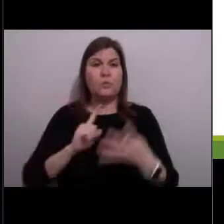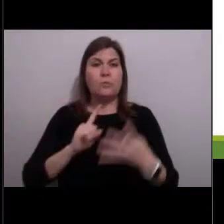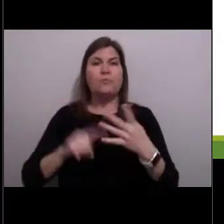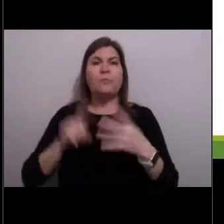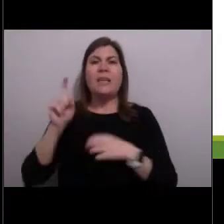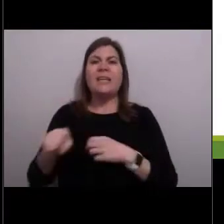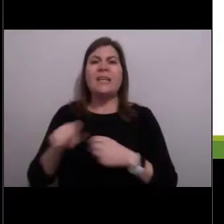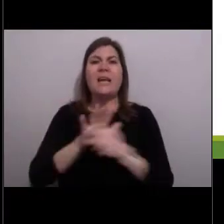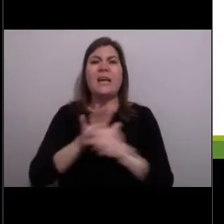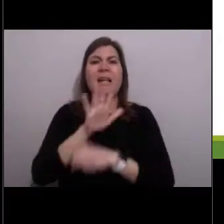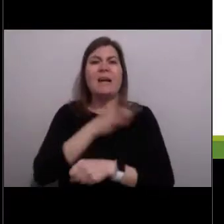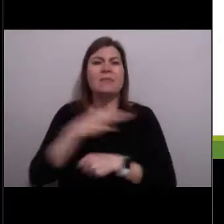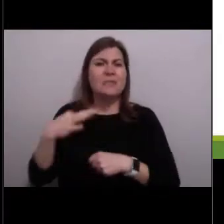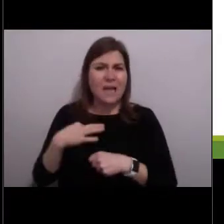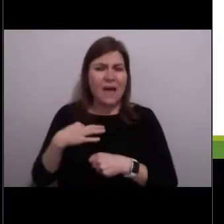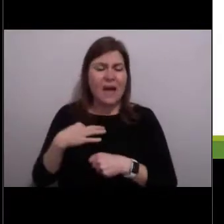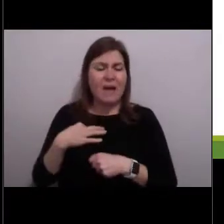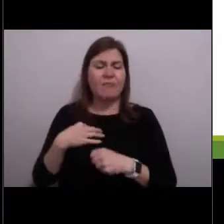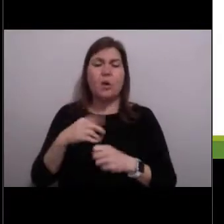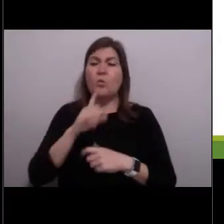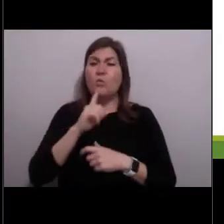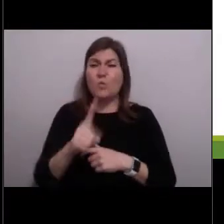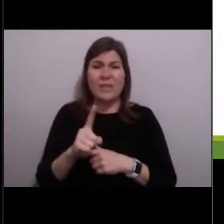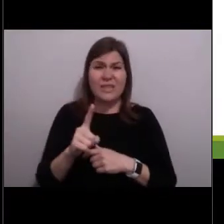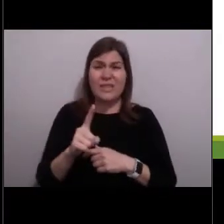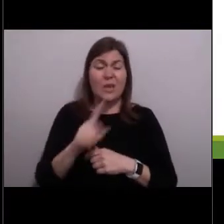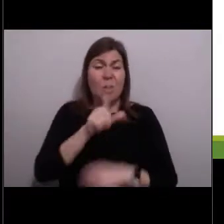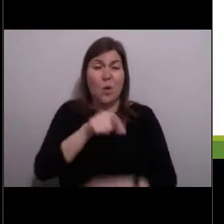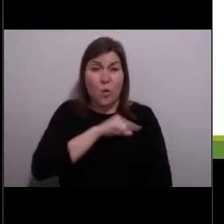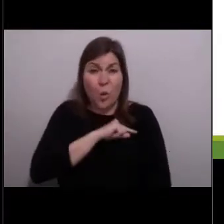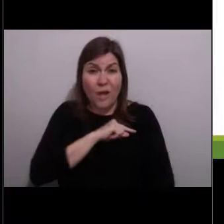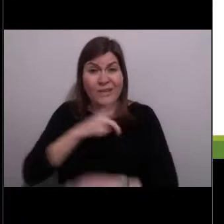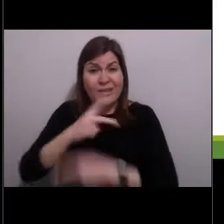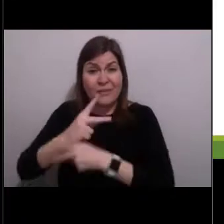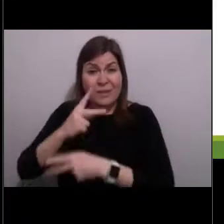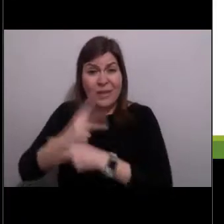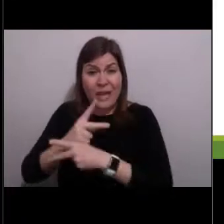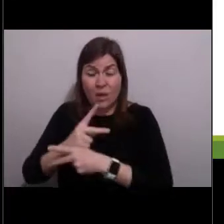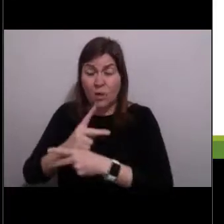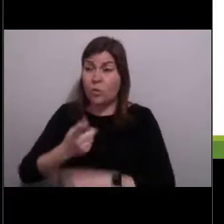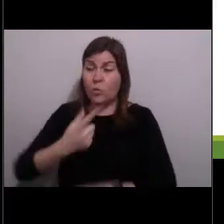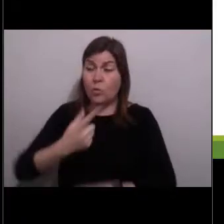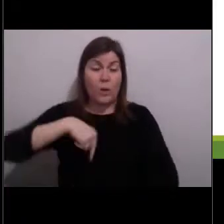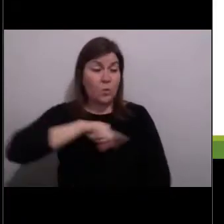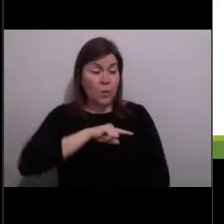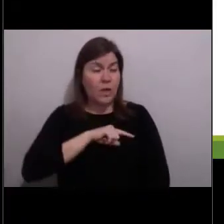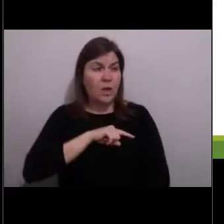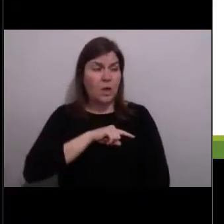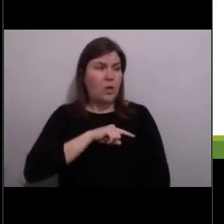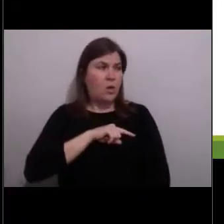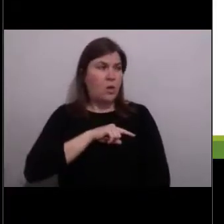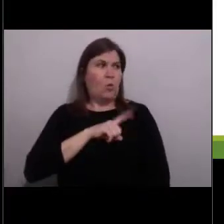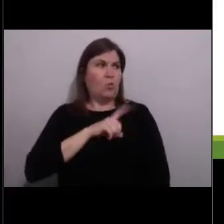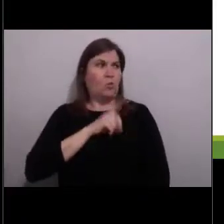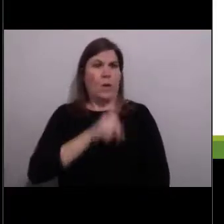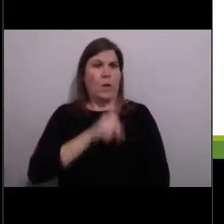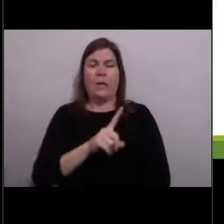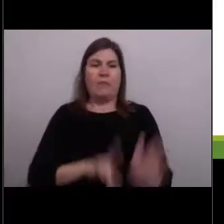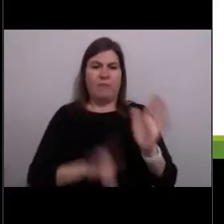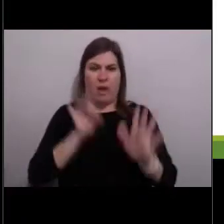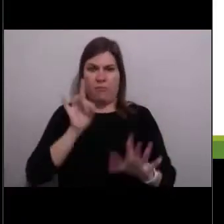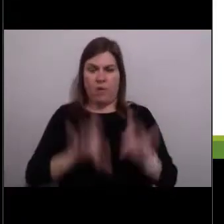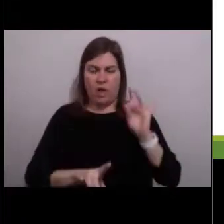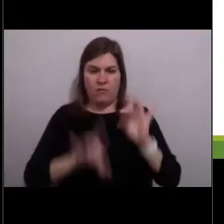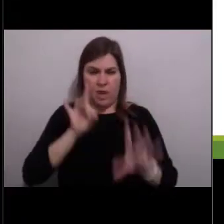is the focus, quality of care. We were shocked when we went through the monitoring process and also went back and looked at